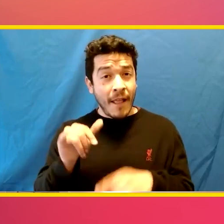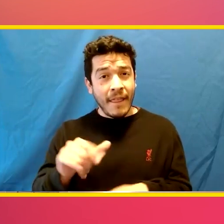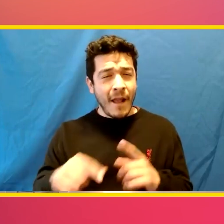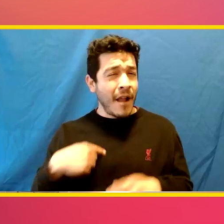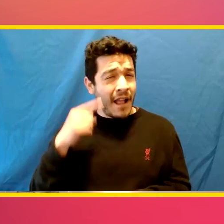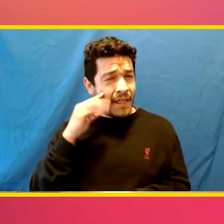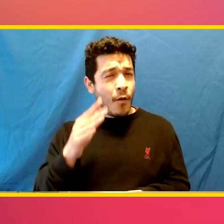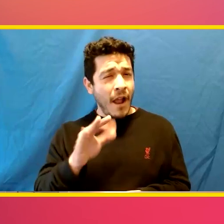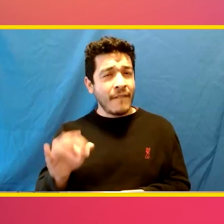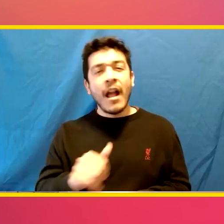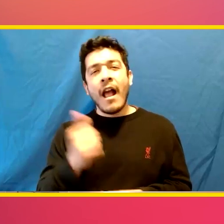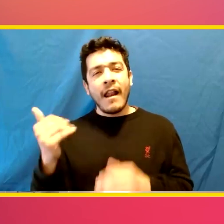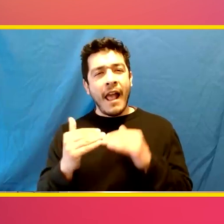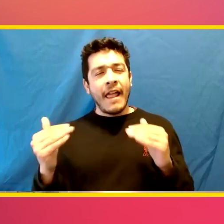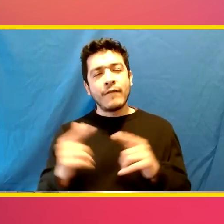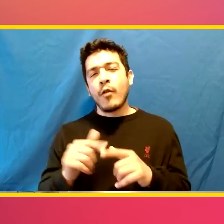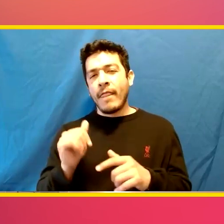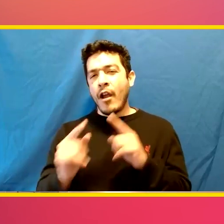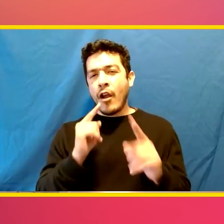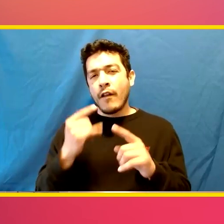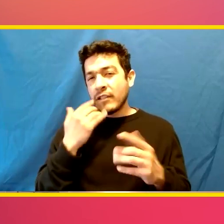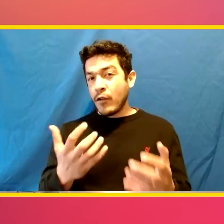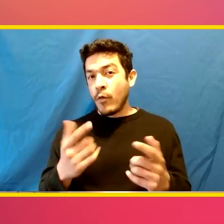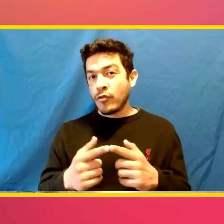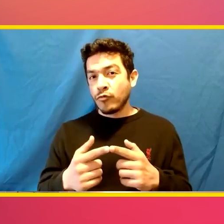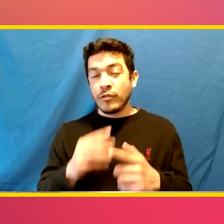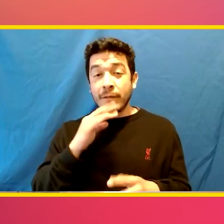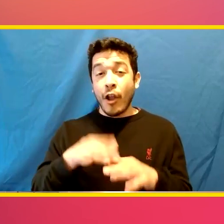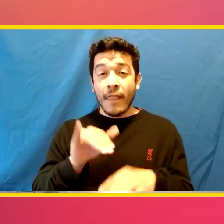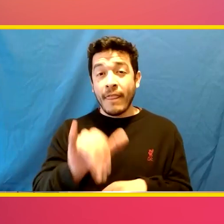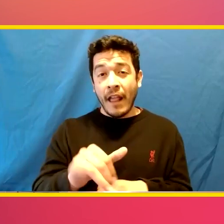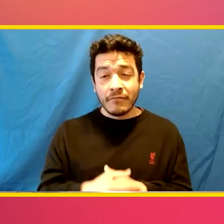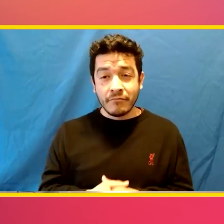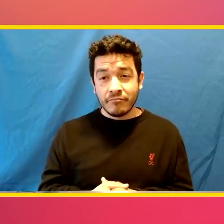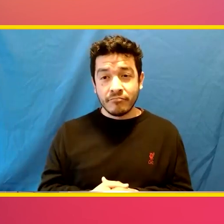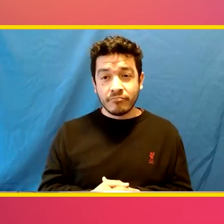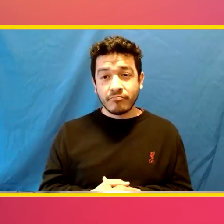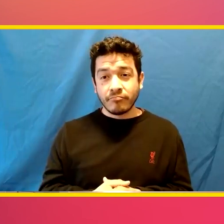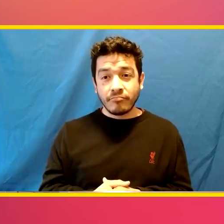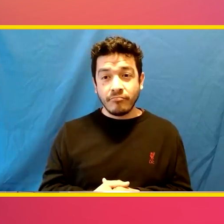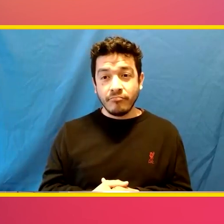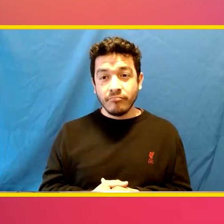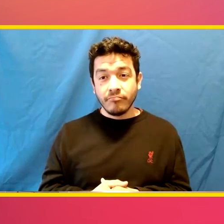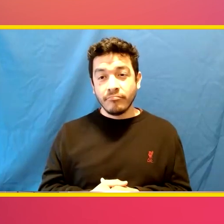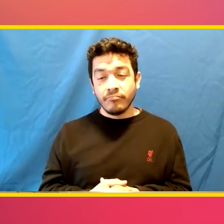would be kind of another level to the conversation if you want to speak on it.